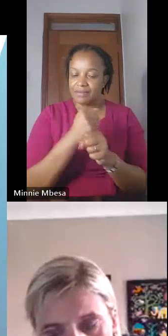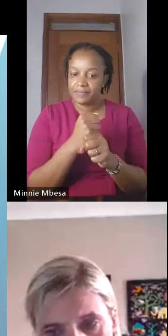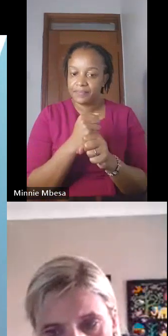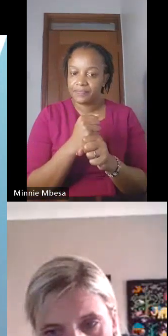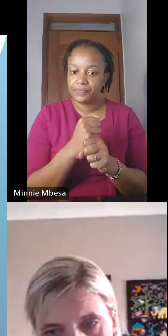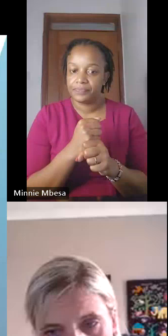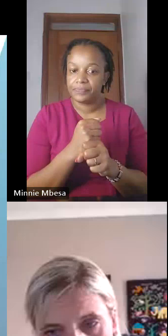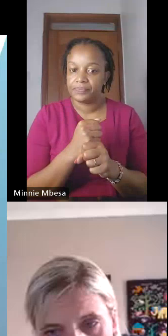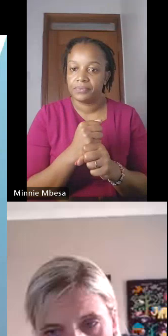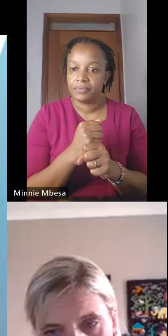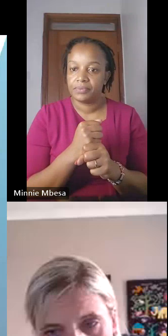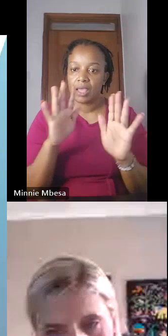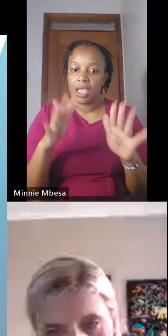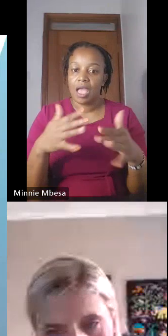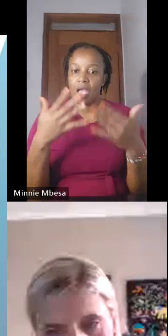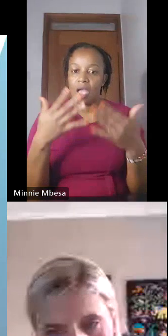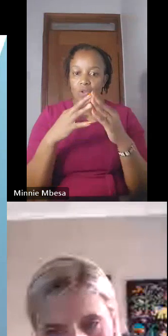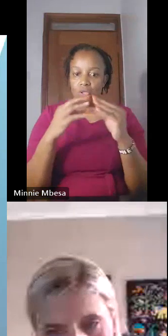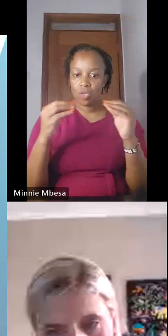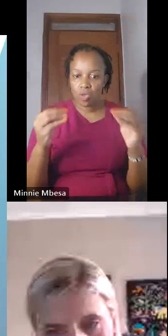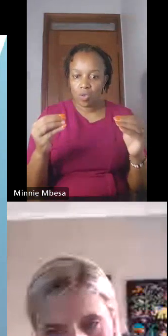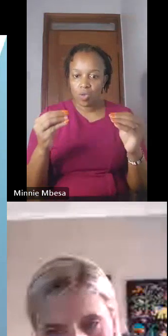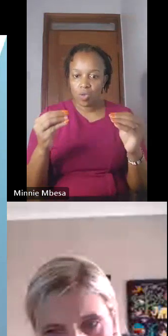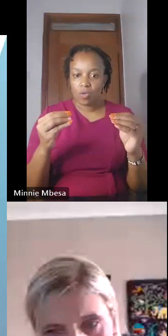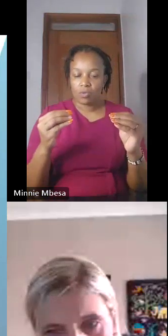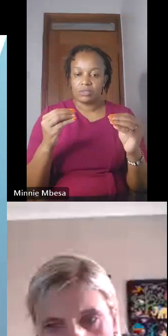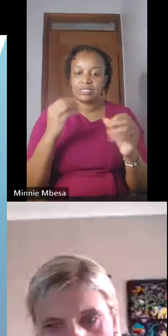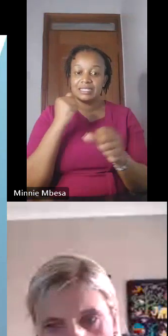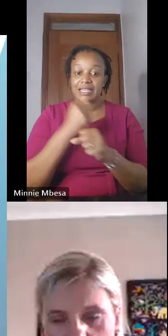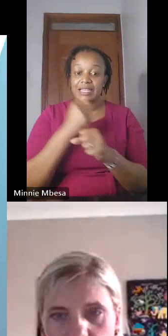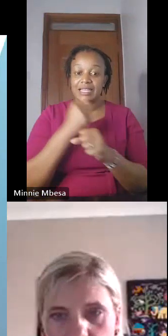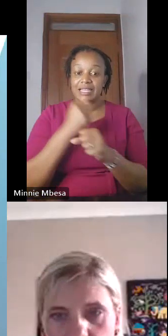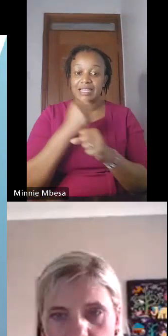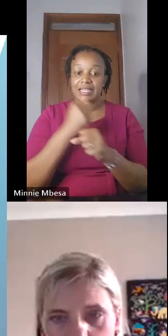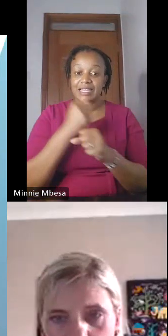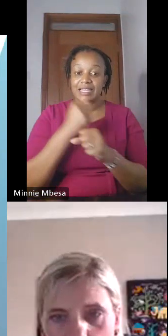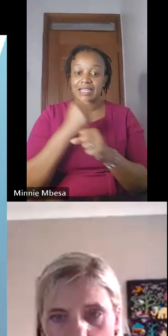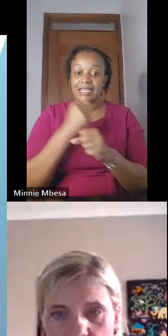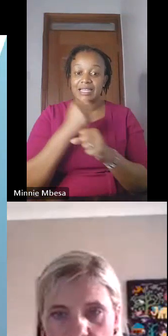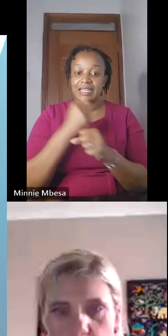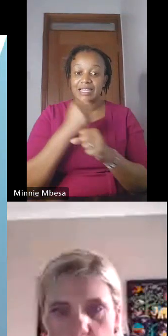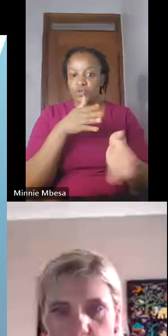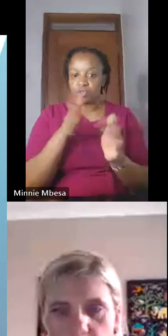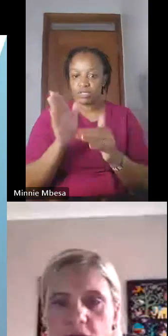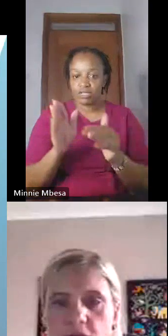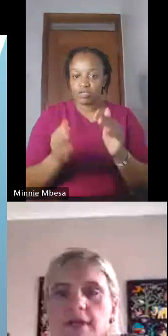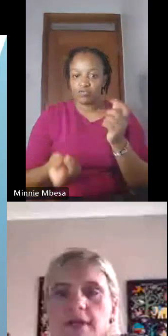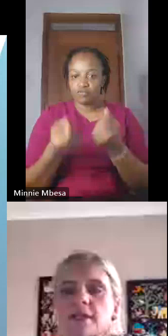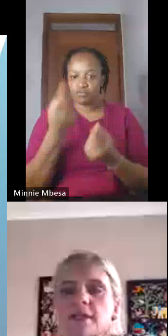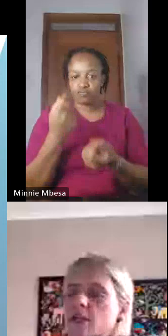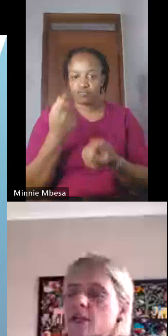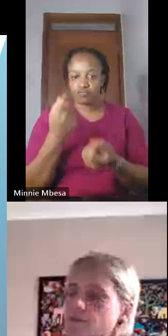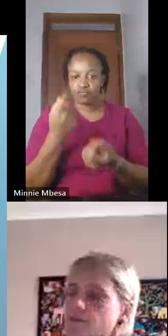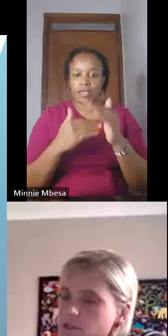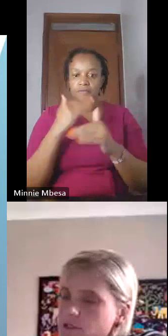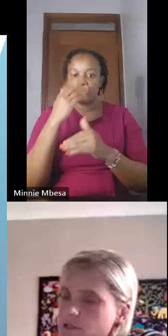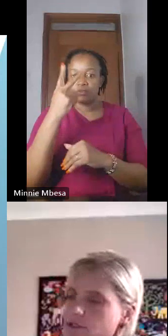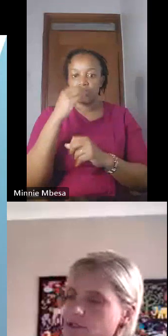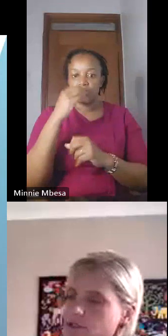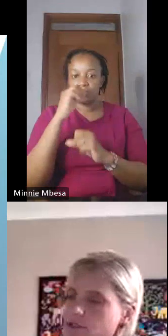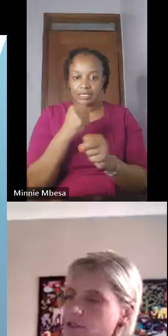How long will it take for another opportunity like this to come up after the 2 years? Okay. Yes. So Evelyn,